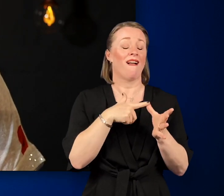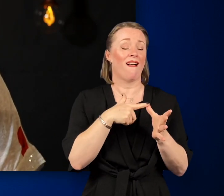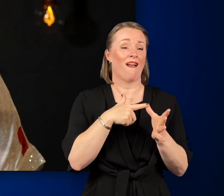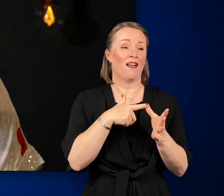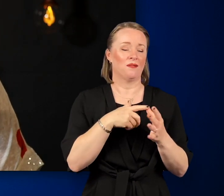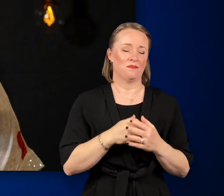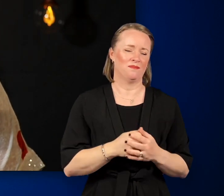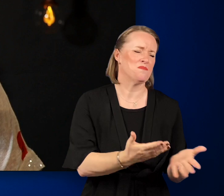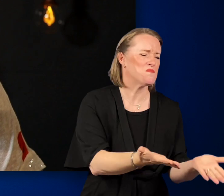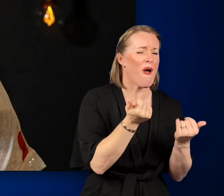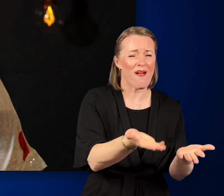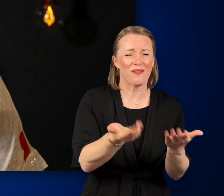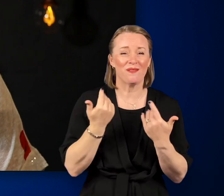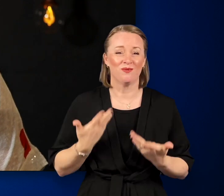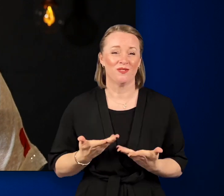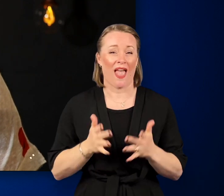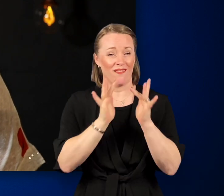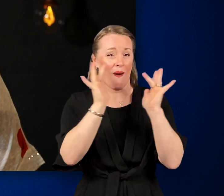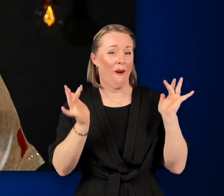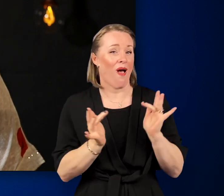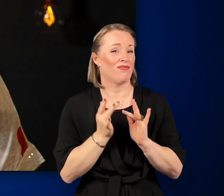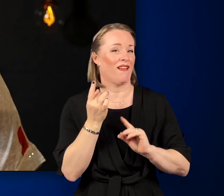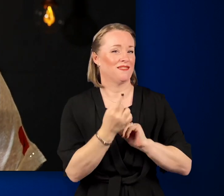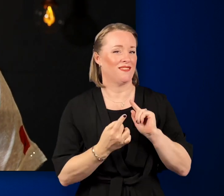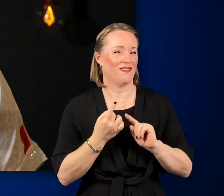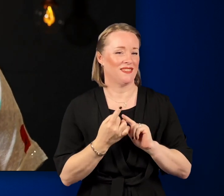really welcome you today to our service online.